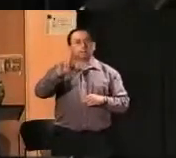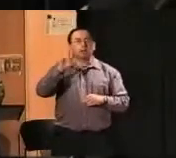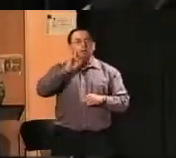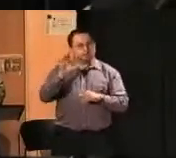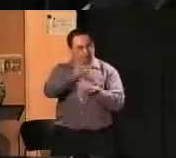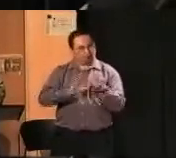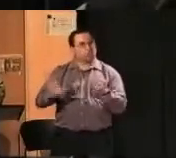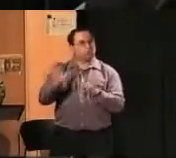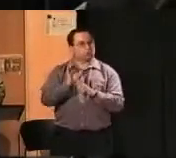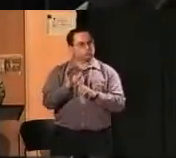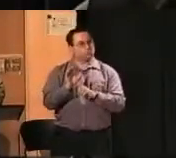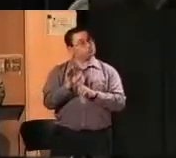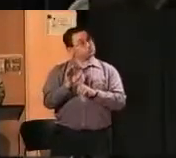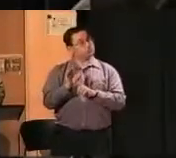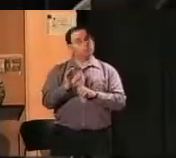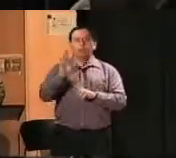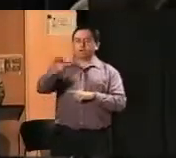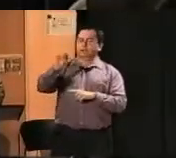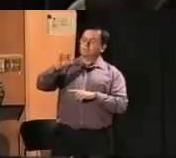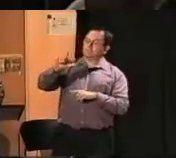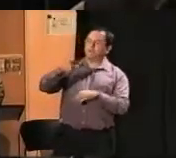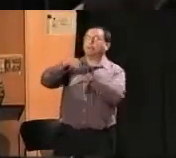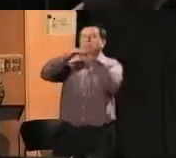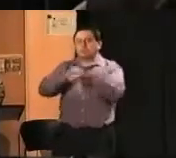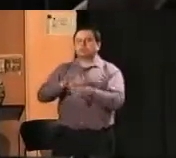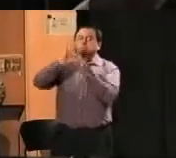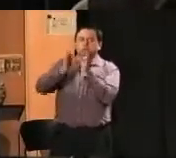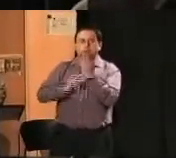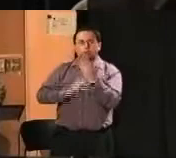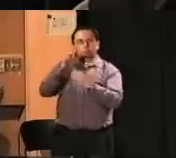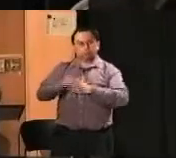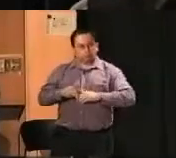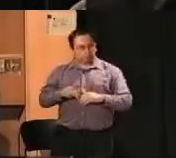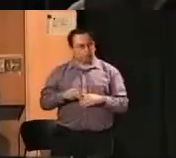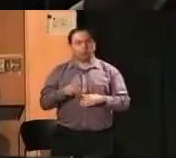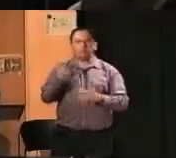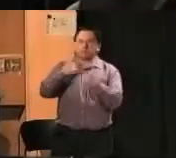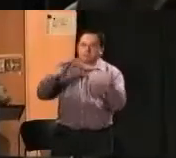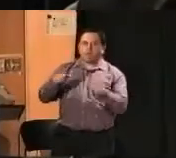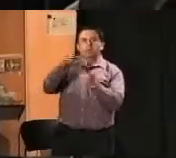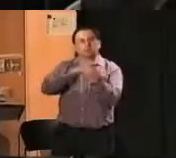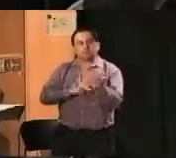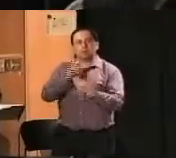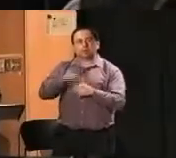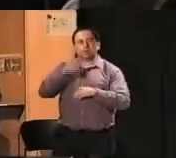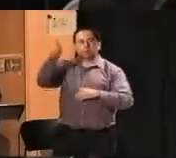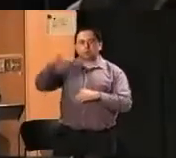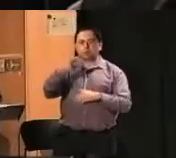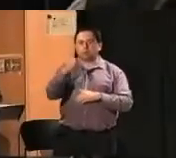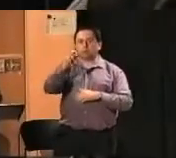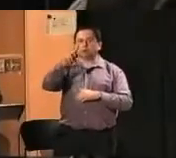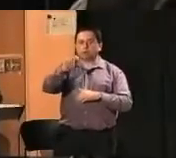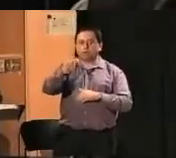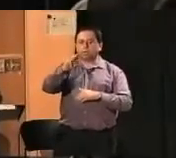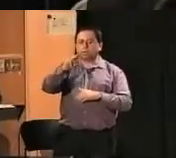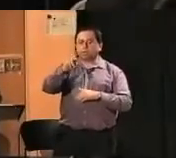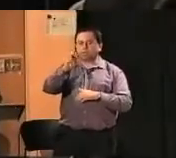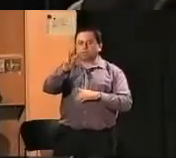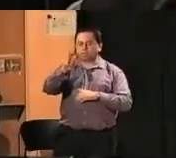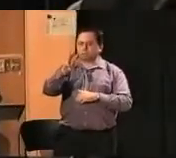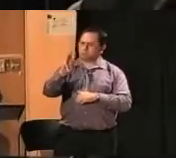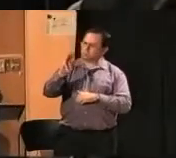Deaf Culture in the ASL English Interpreter Program and Sign Language Studies Program at Grant McEwen College in Edmonton,